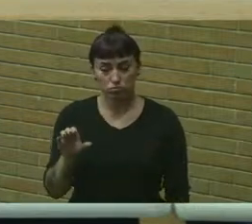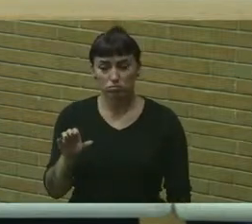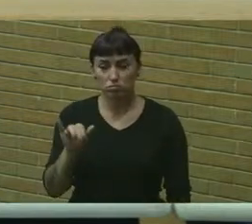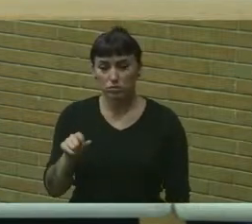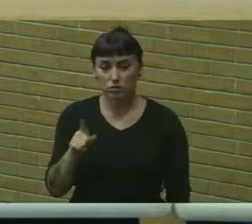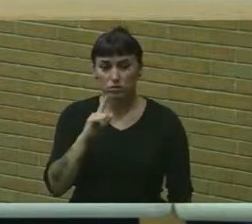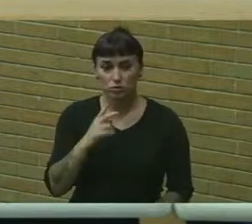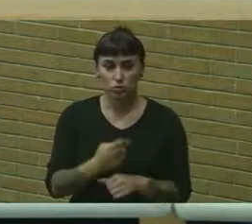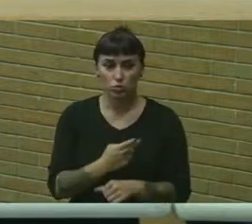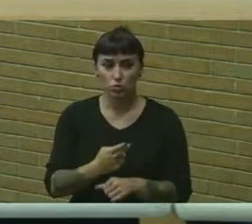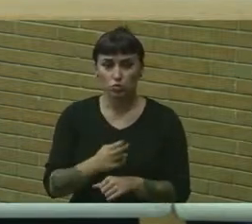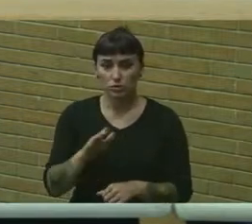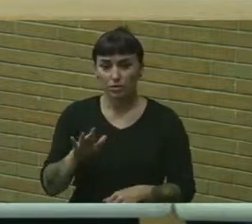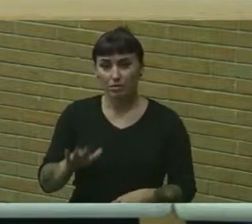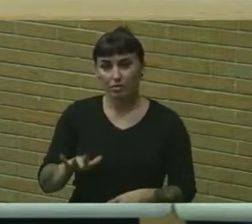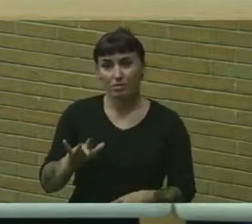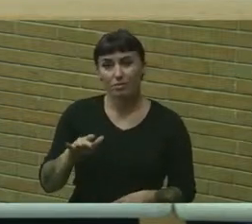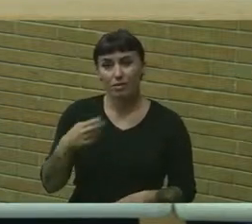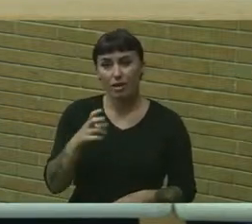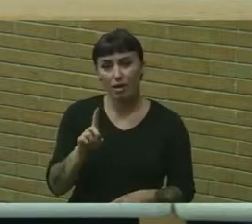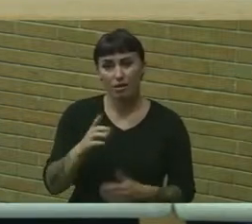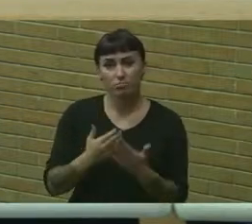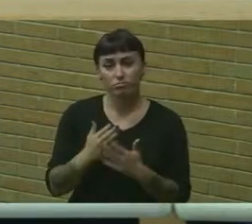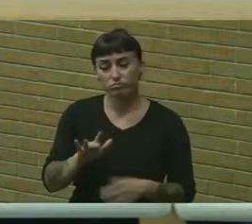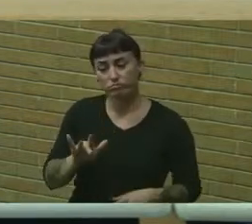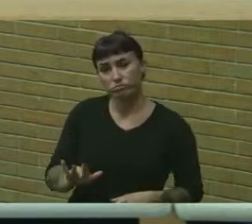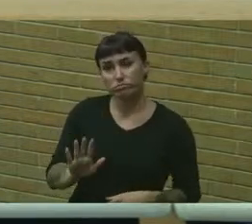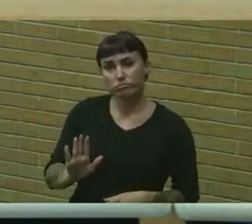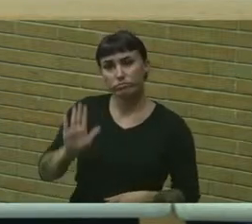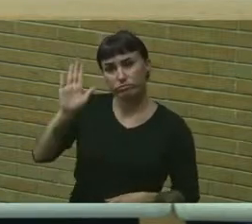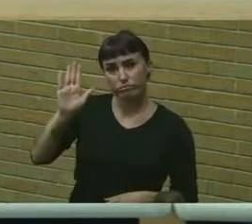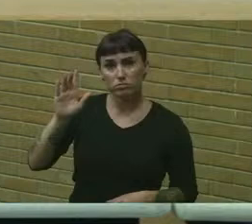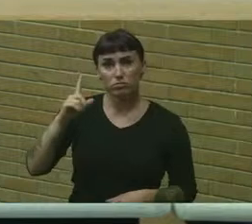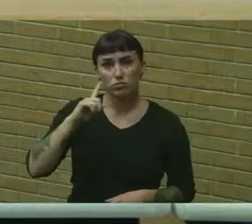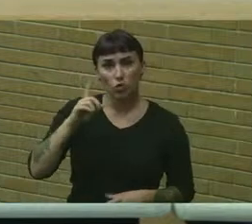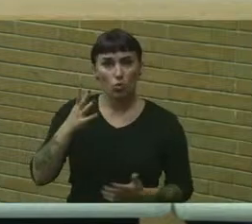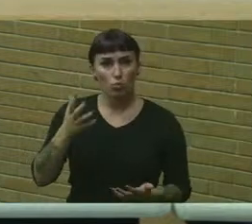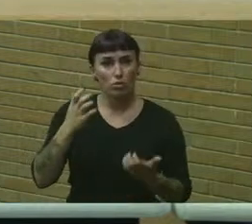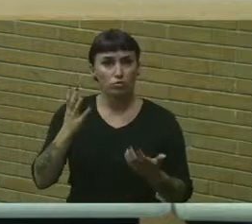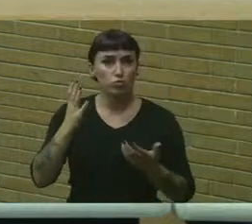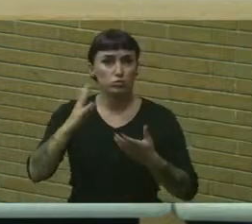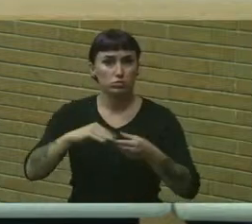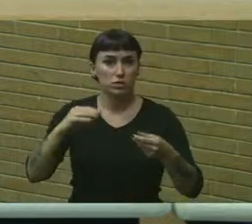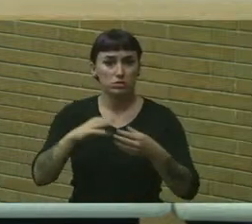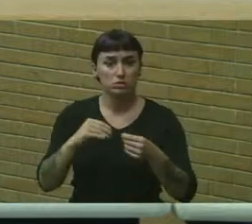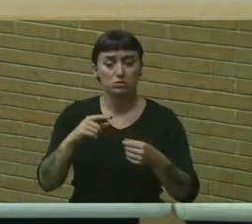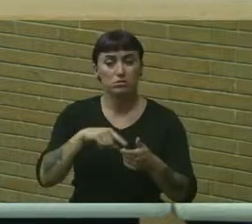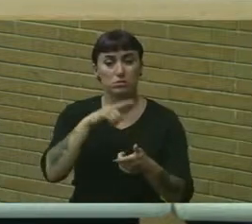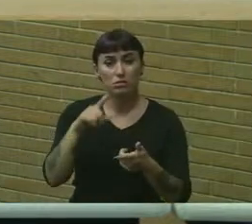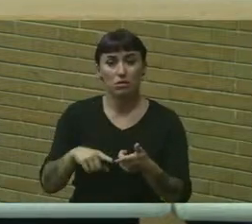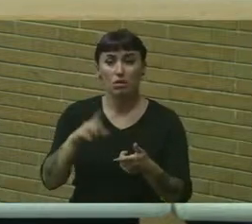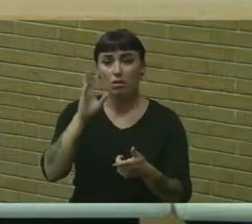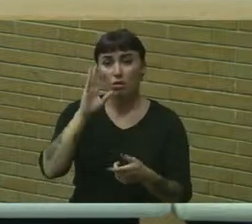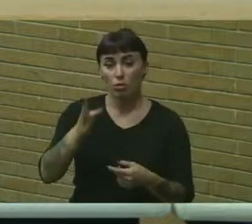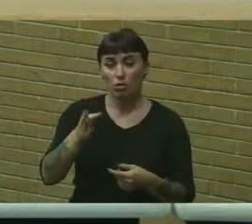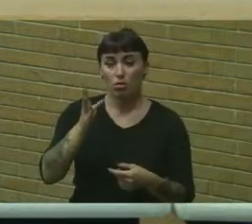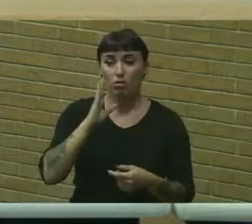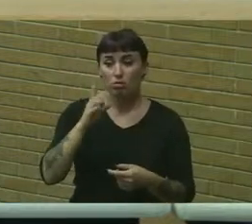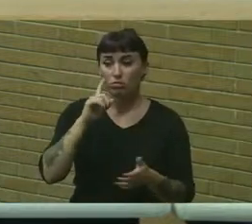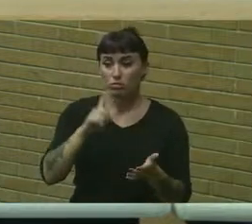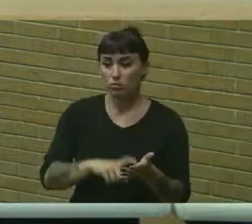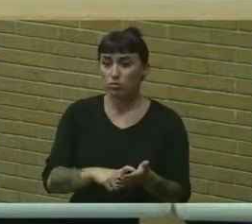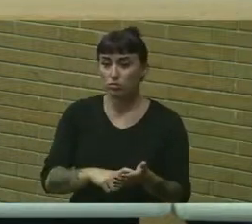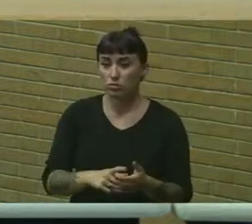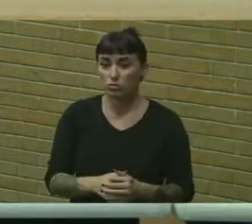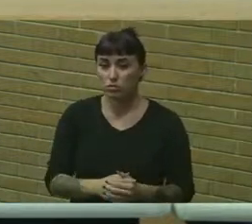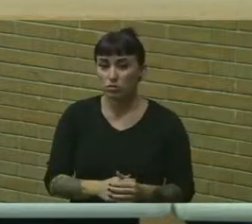that has used the raised hand function to speak. So then I will